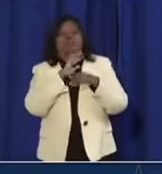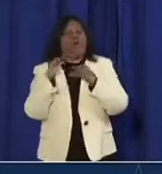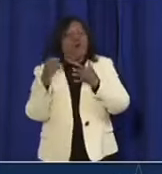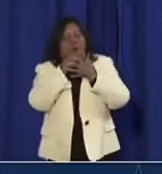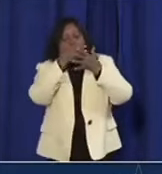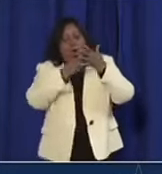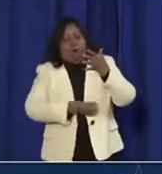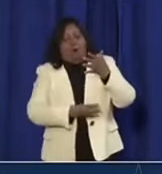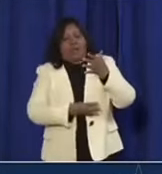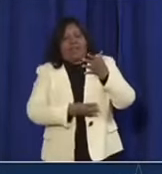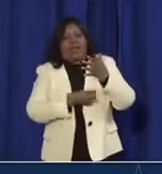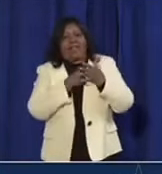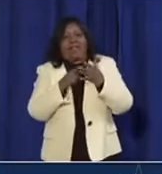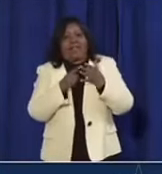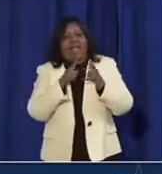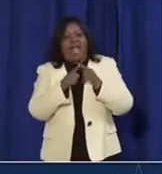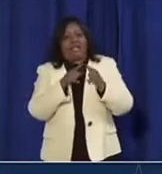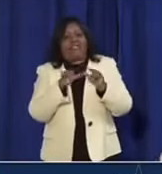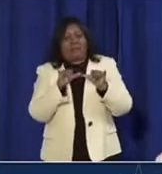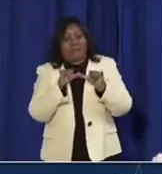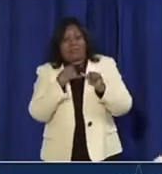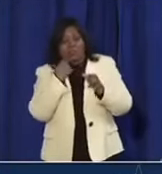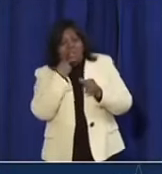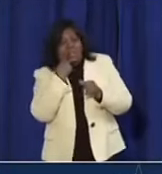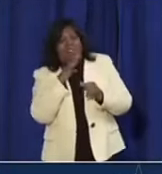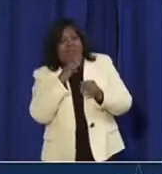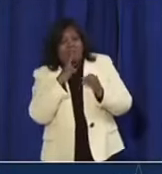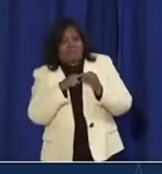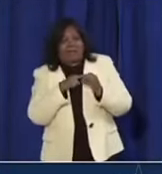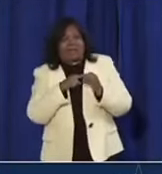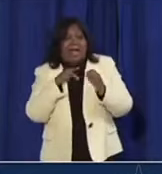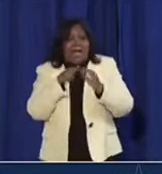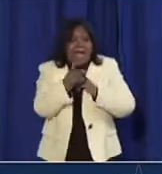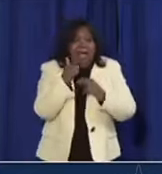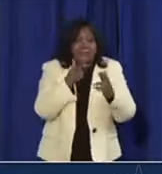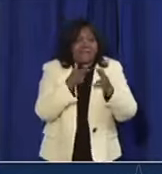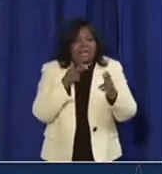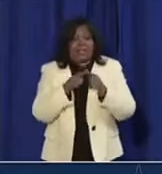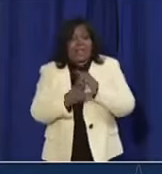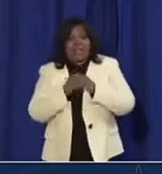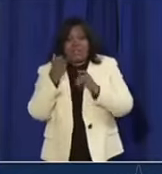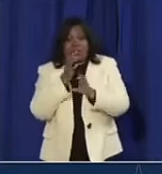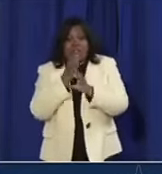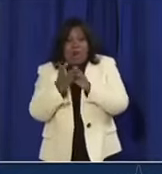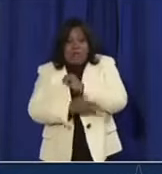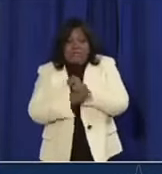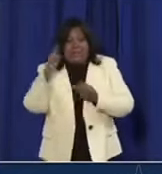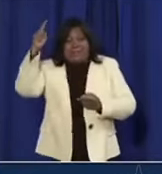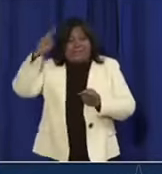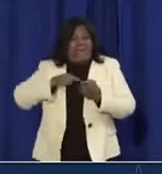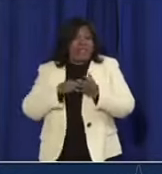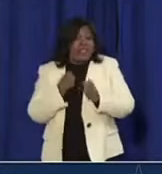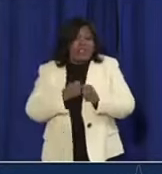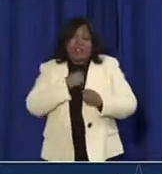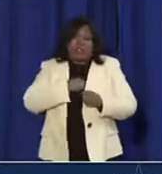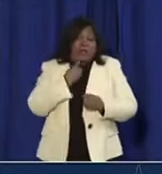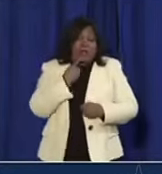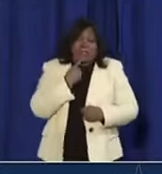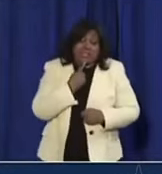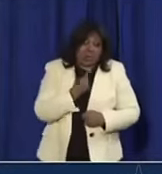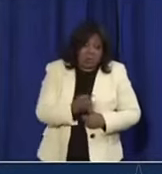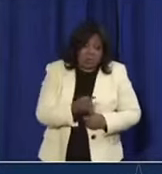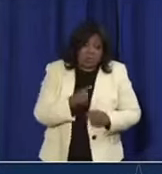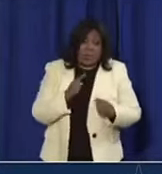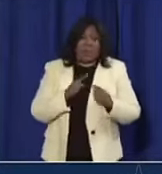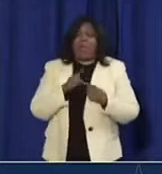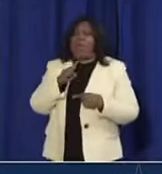the measures that you've just talked about, homicide, shootings, carjackings, down this year, sir. Sorry to disappoint you, but that